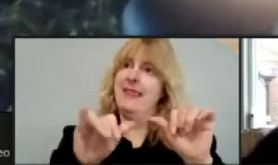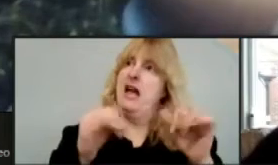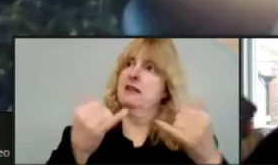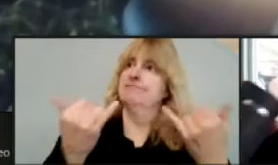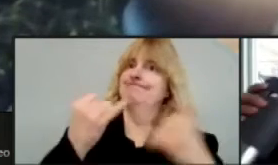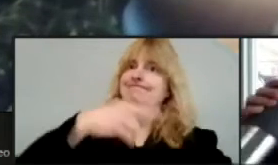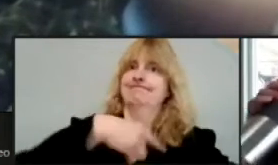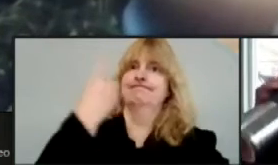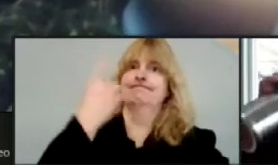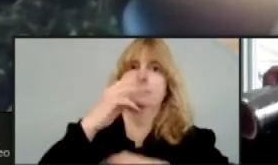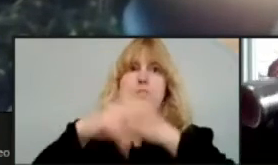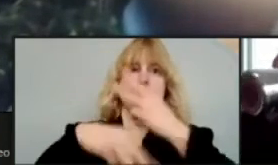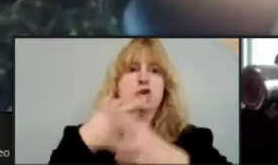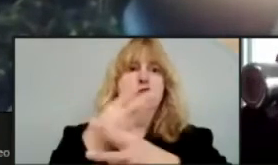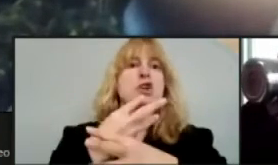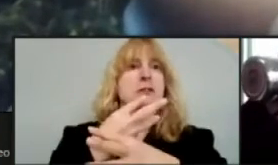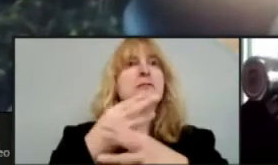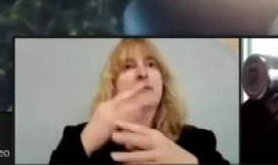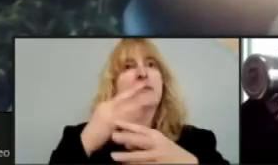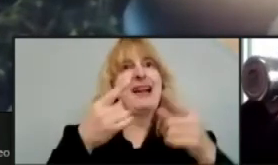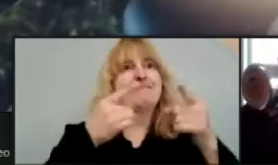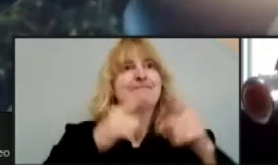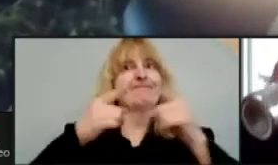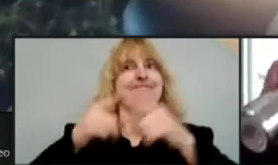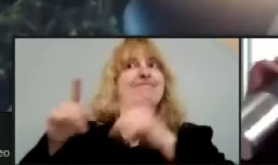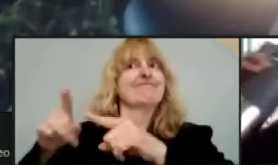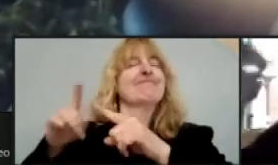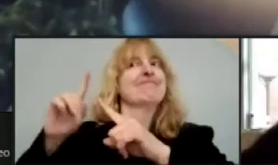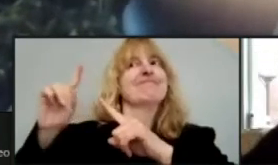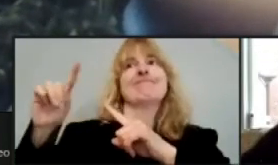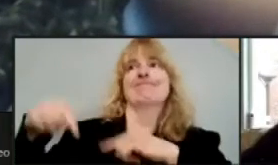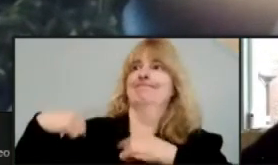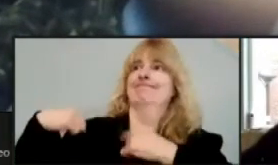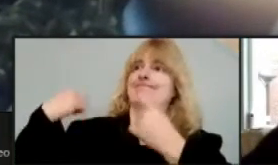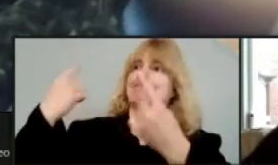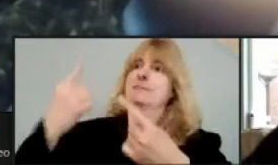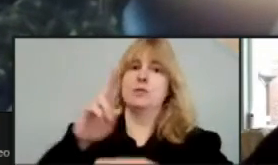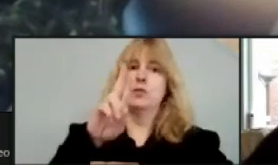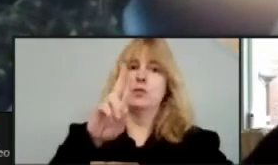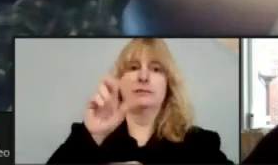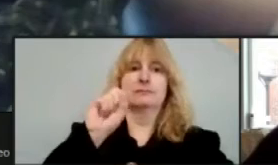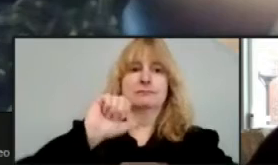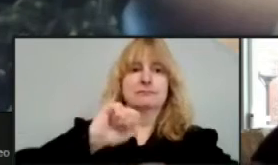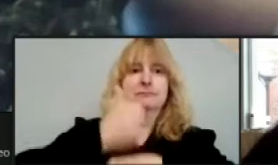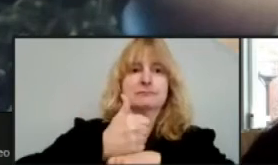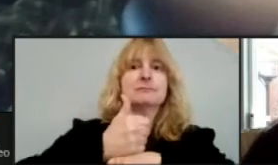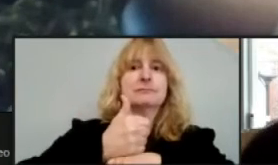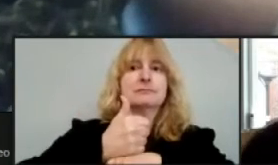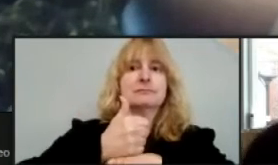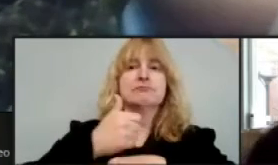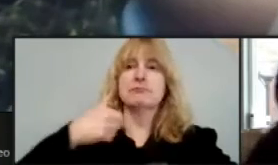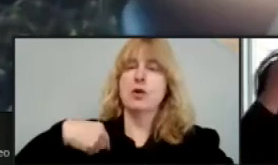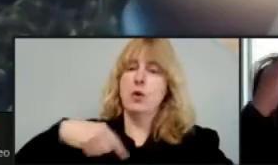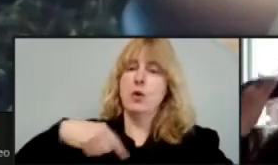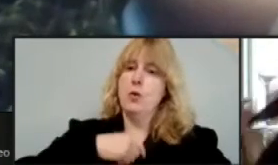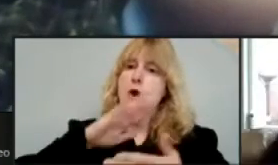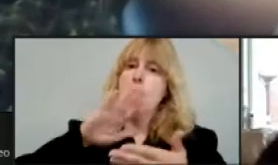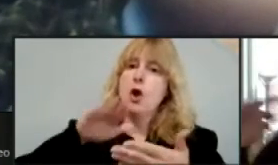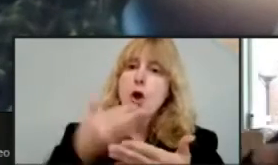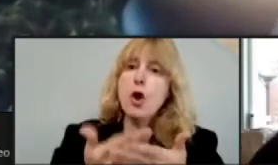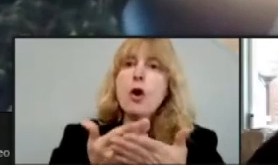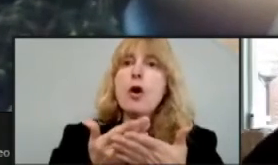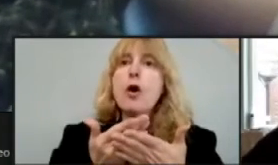country for, since its inception. And I think we all have been